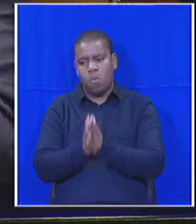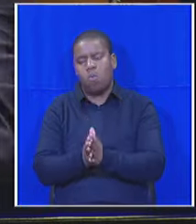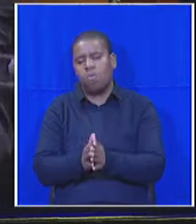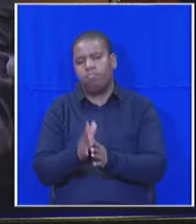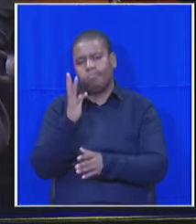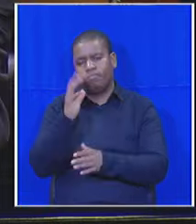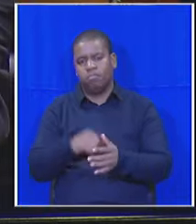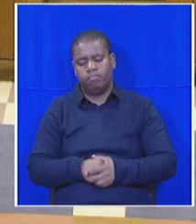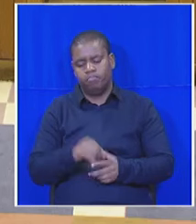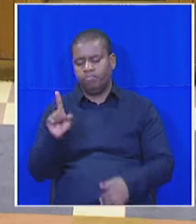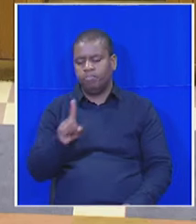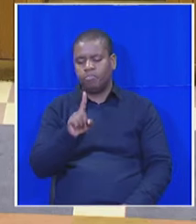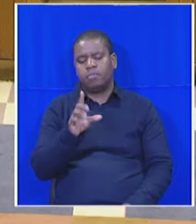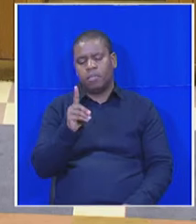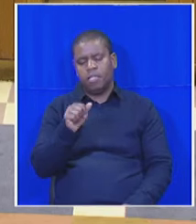DA.